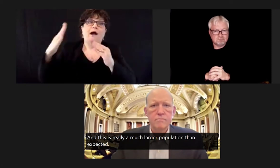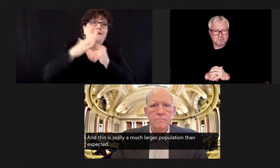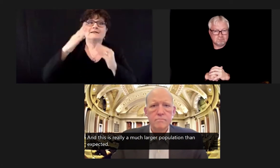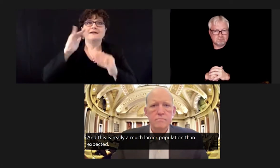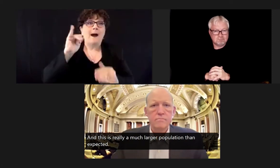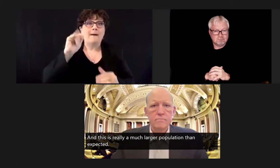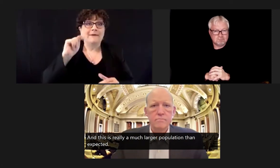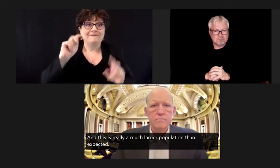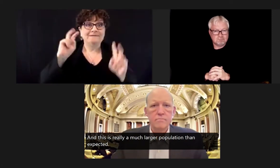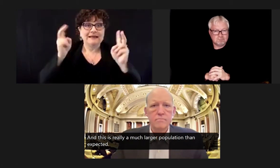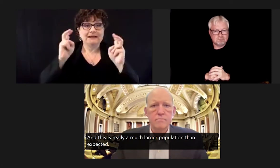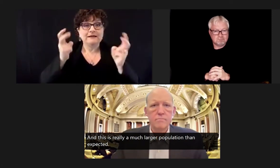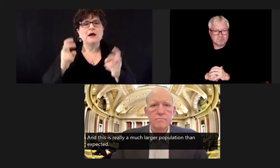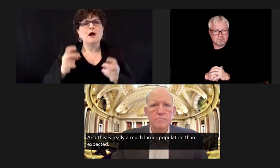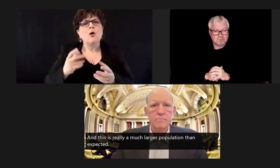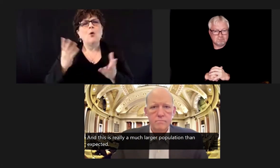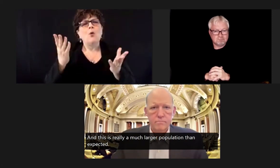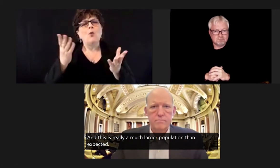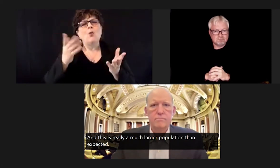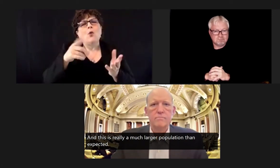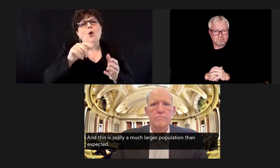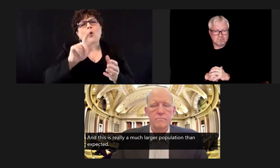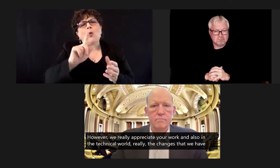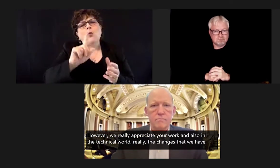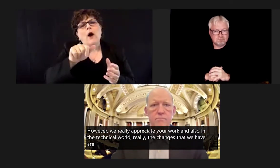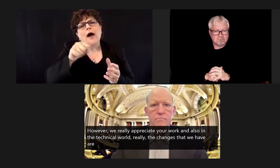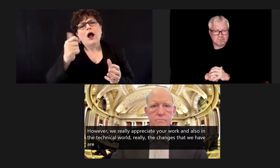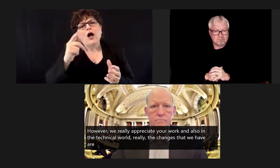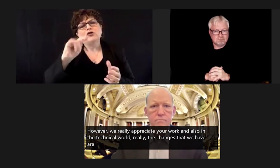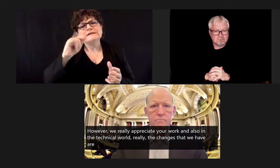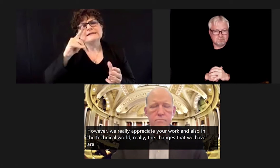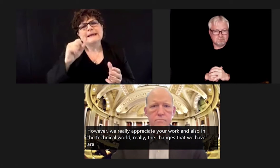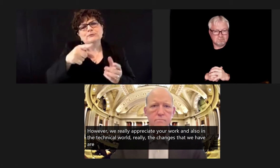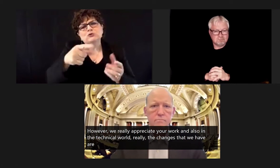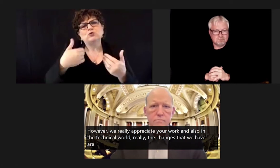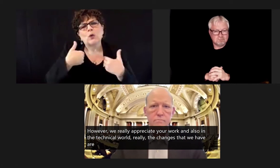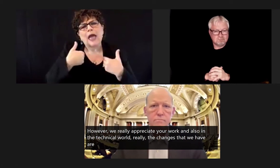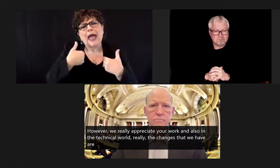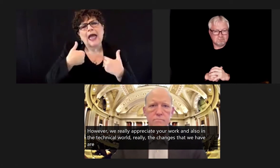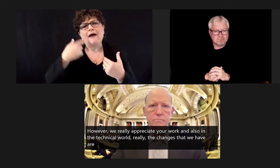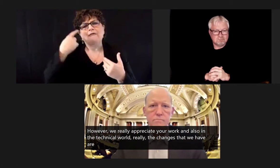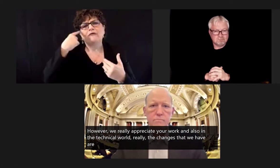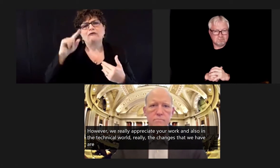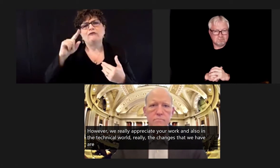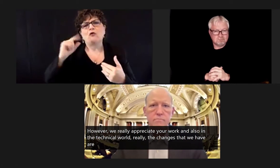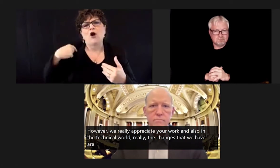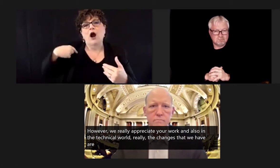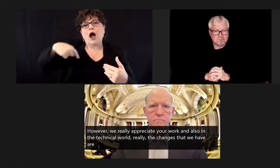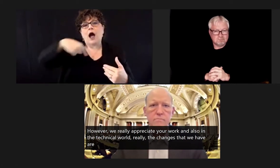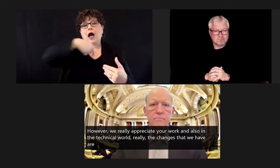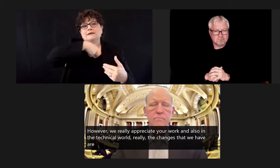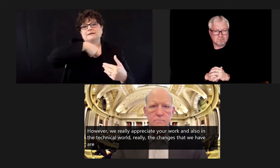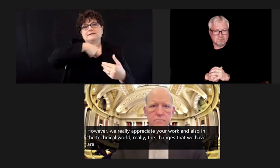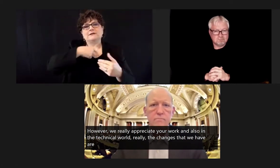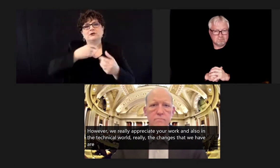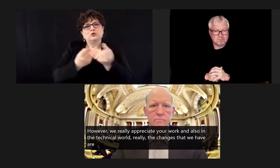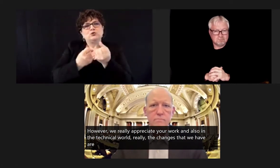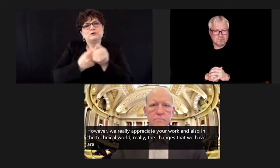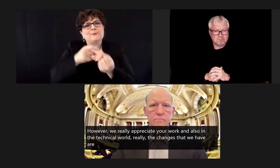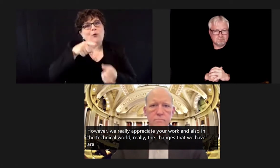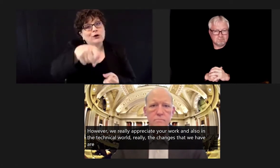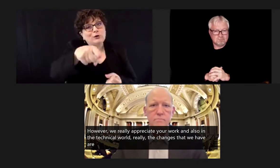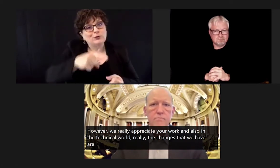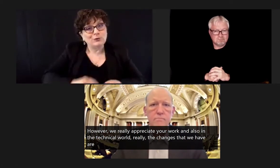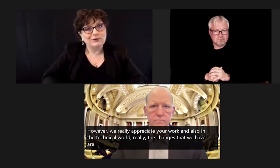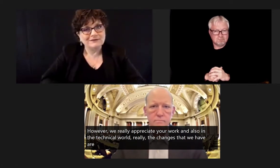we have are so quick and so frequent. So we're very glad that you're working in this area. And we're wondering, what